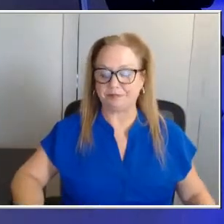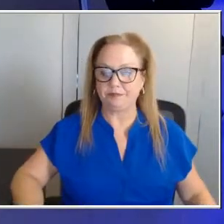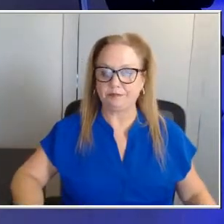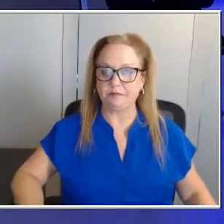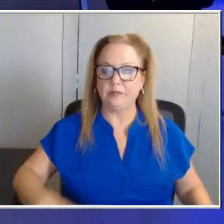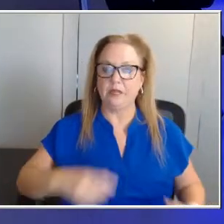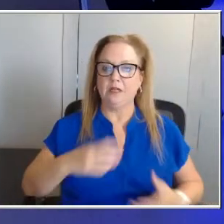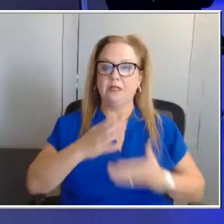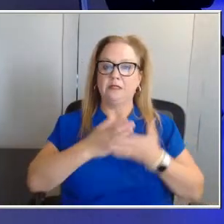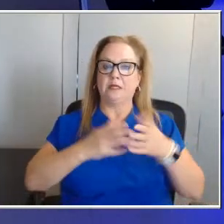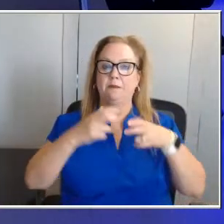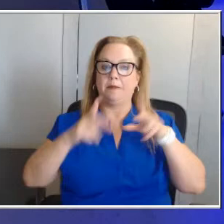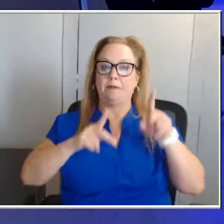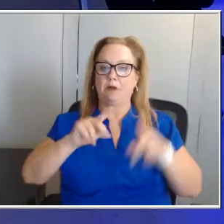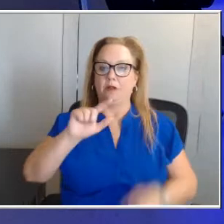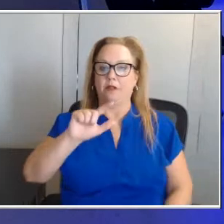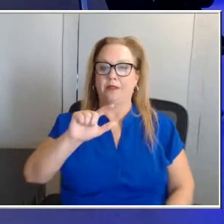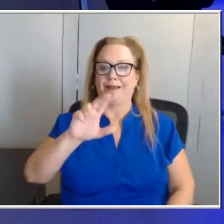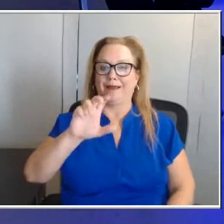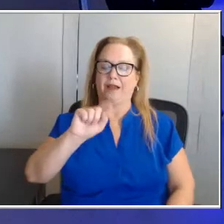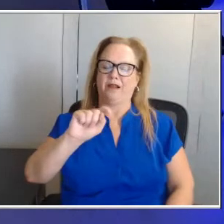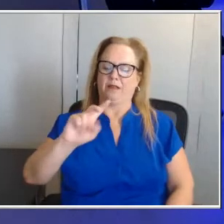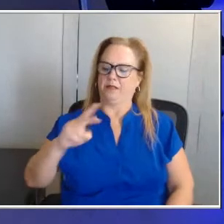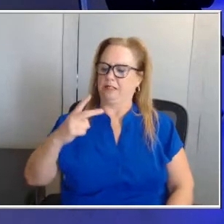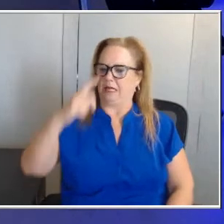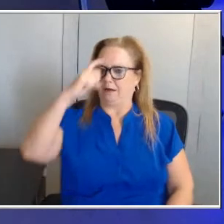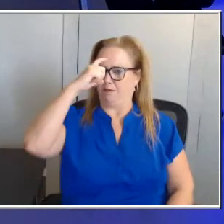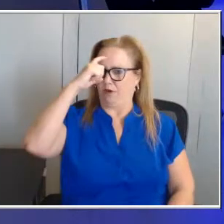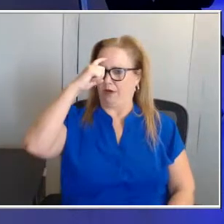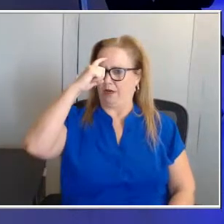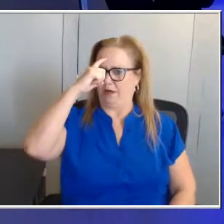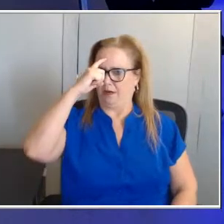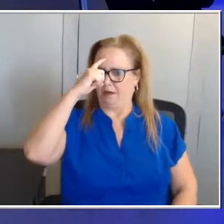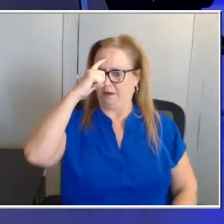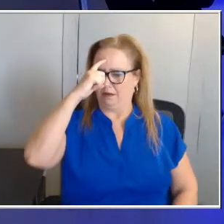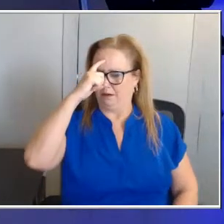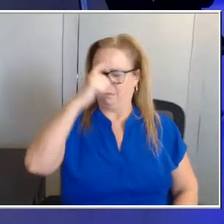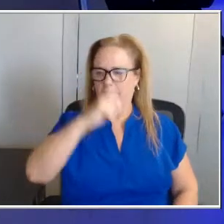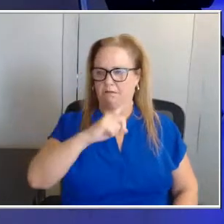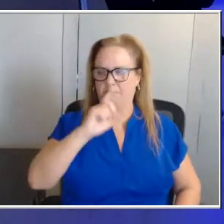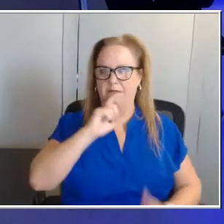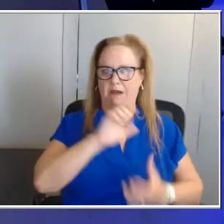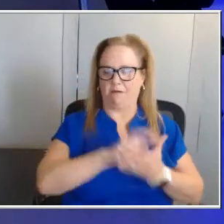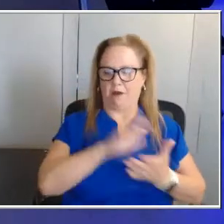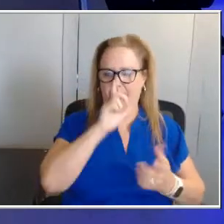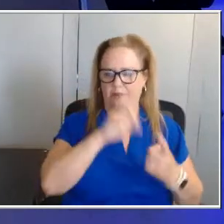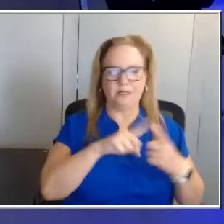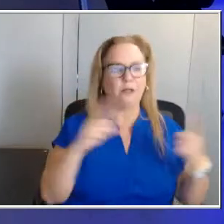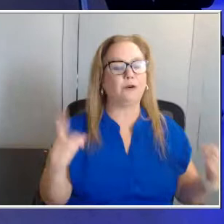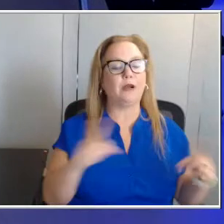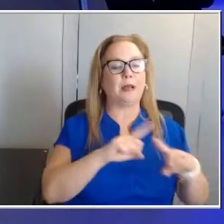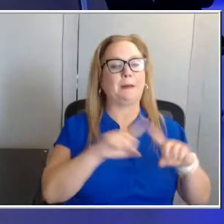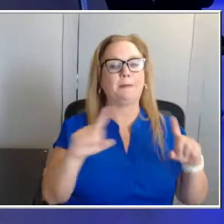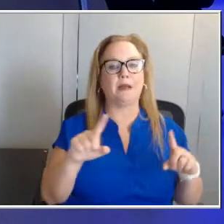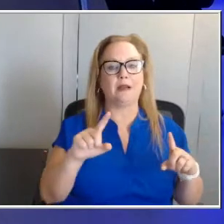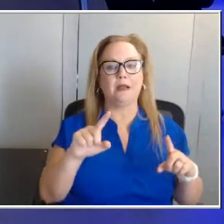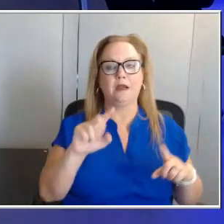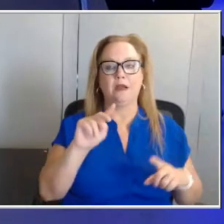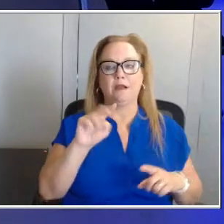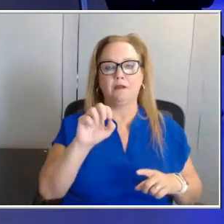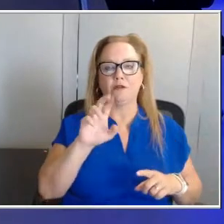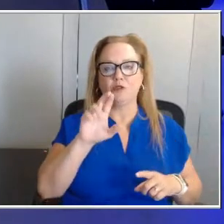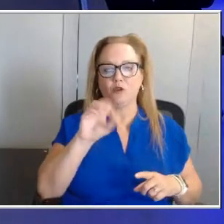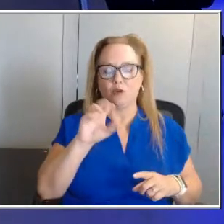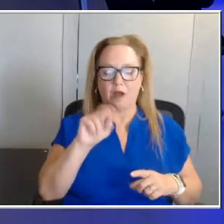the second brain. I don't know that my wife would think about me and my gut like that, but maybe so. But it does have a lot of neurons. It's got kind of its own